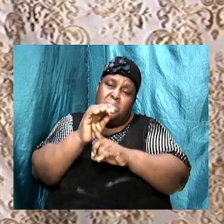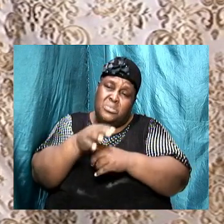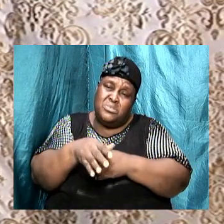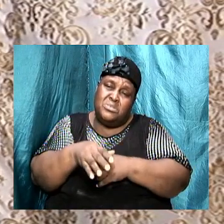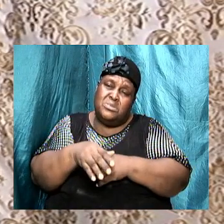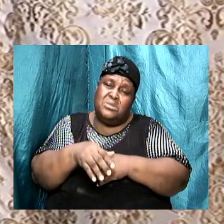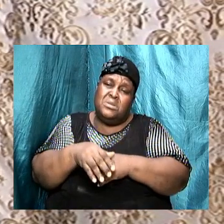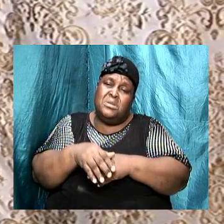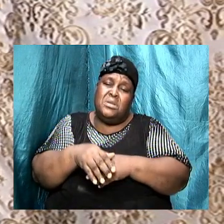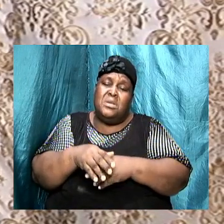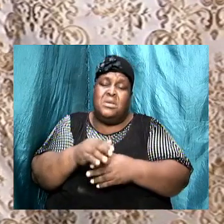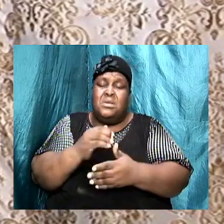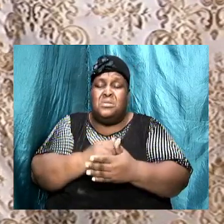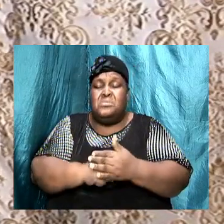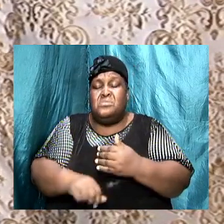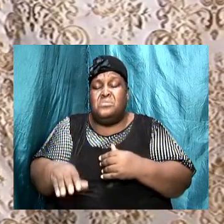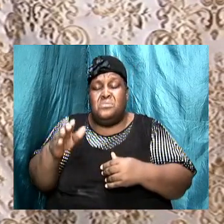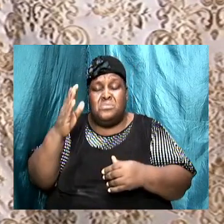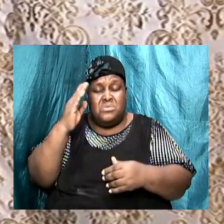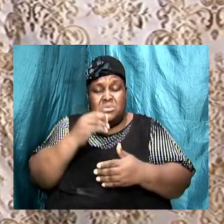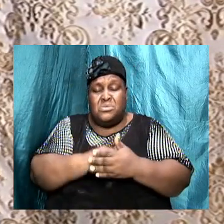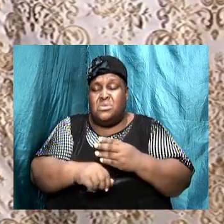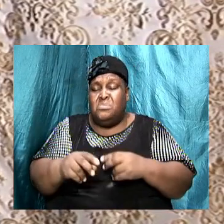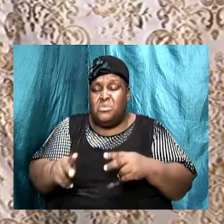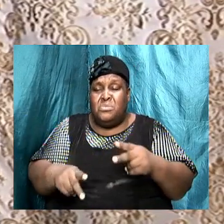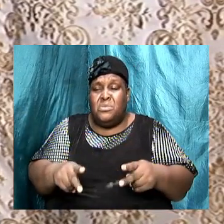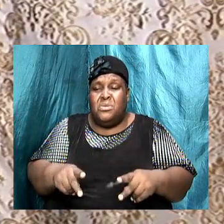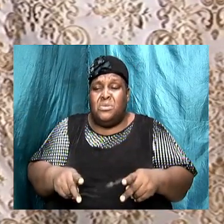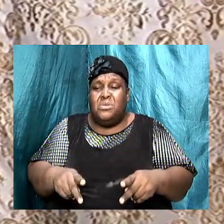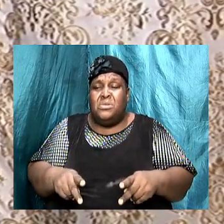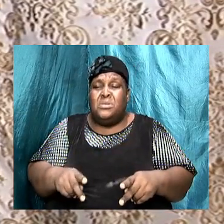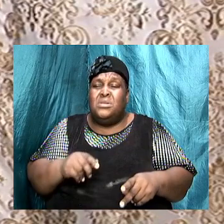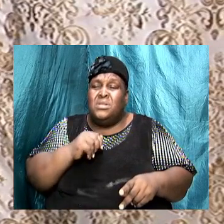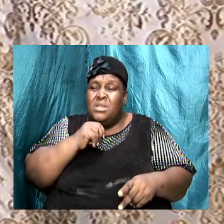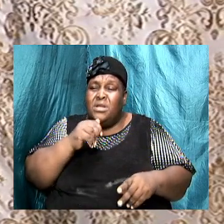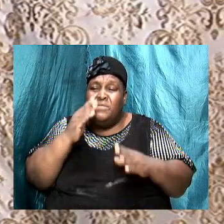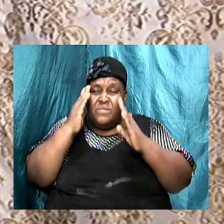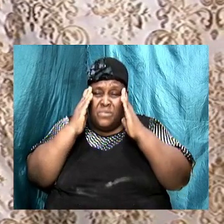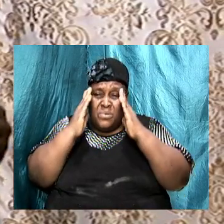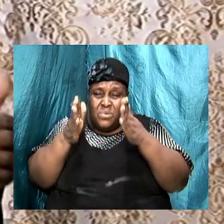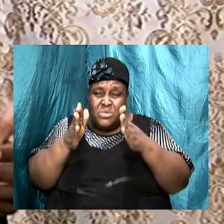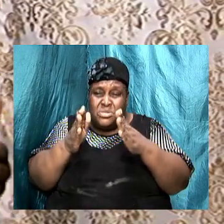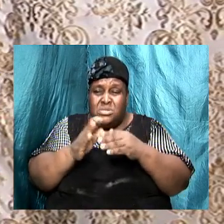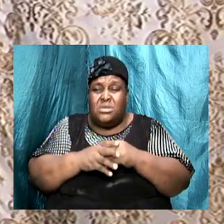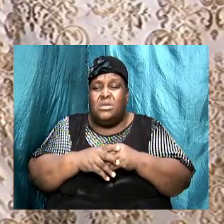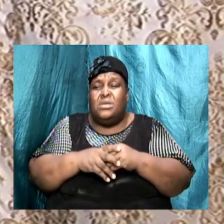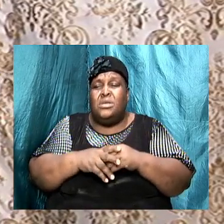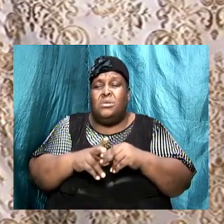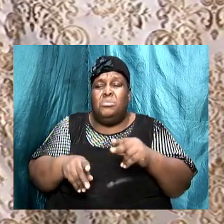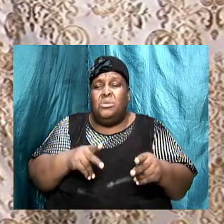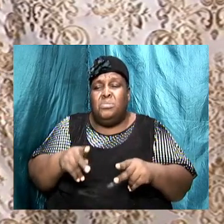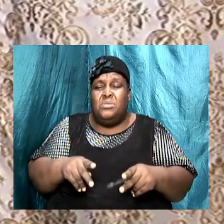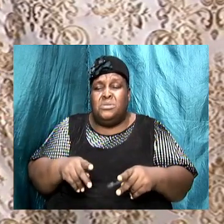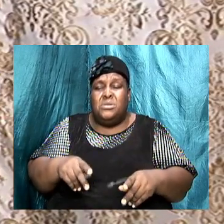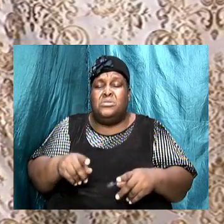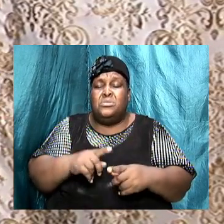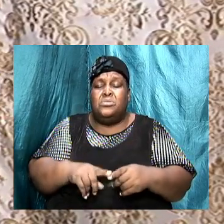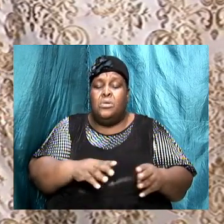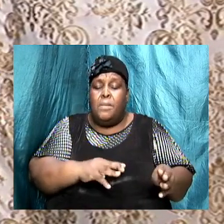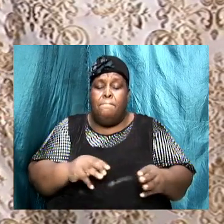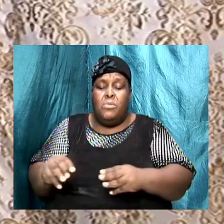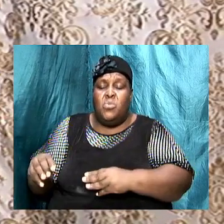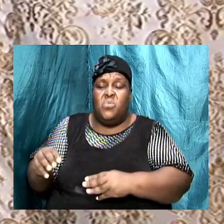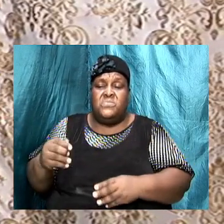not so in tune, and, you know, people tend to remove themselves. And